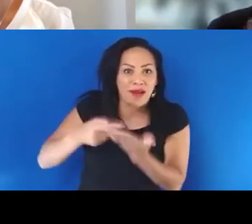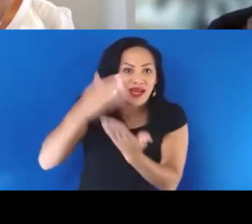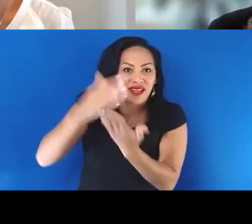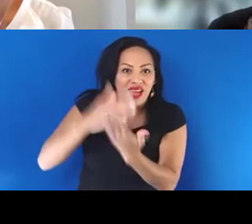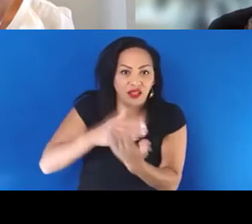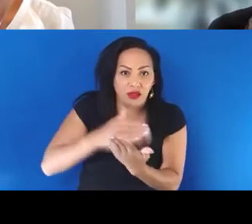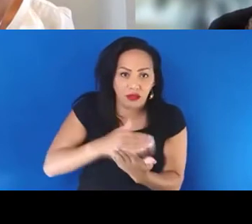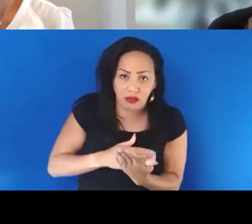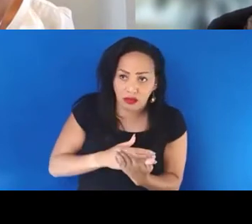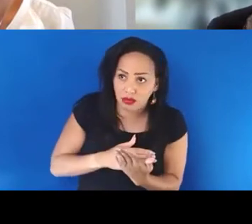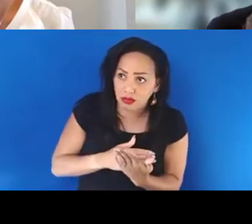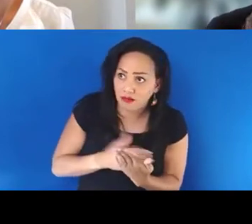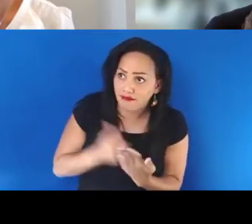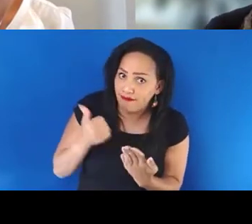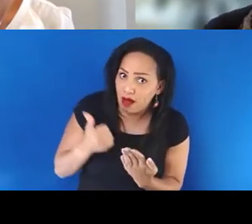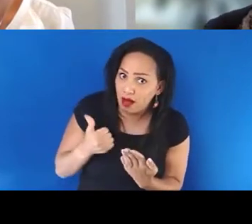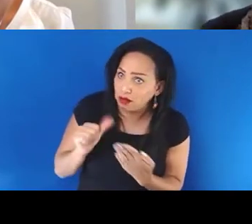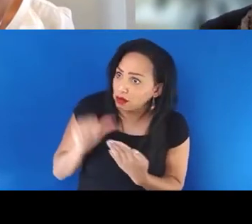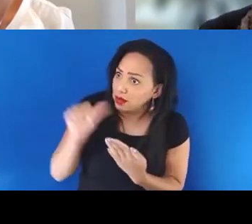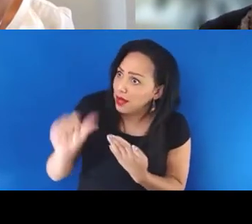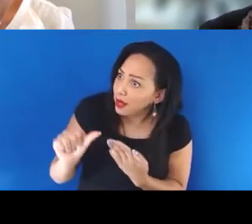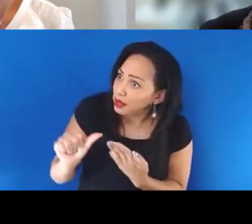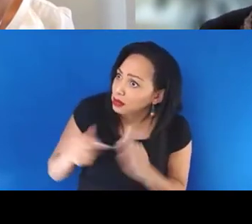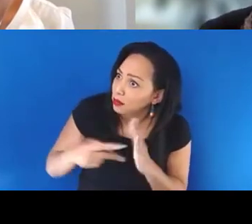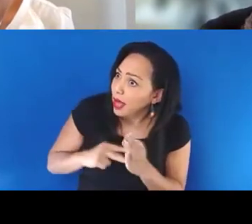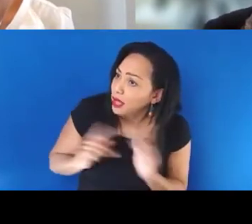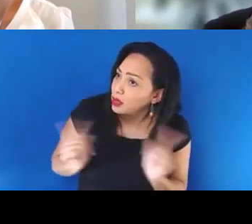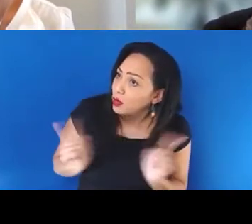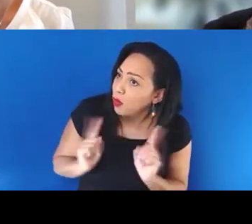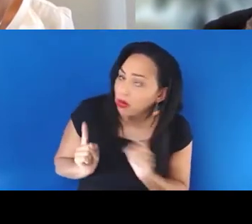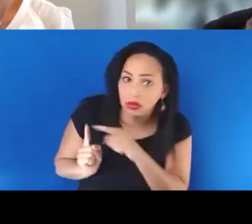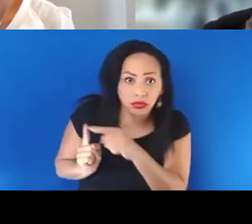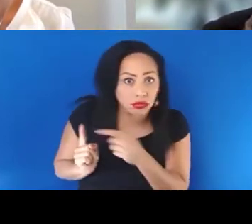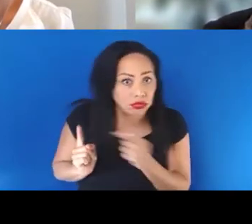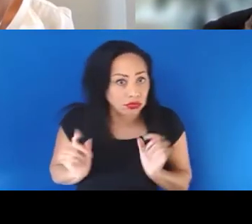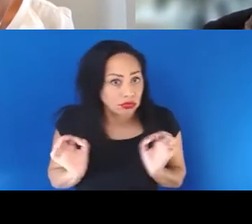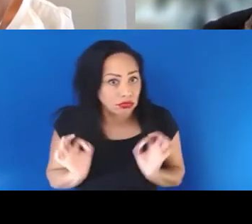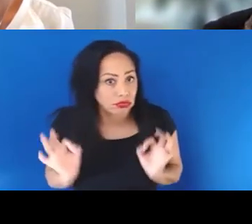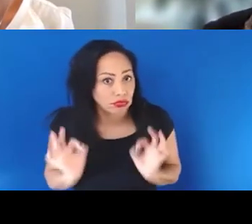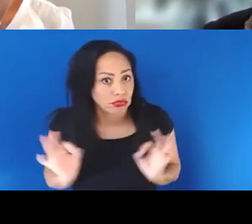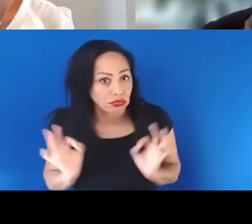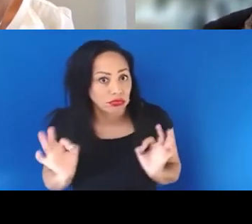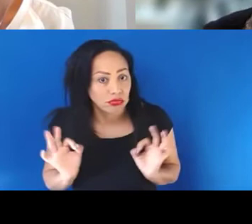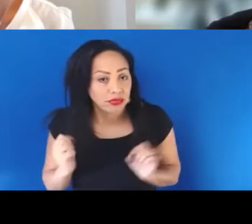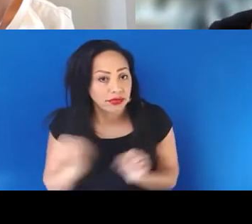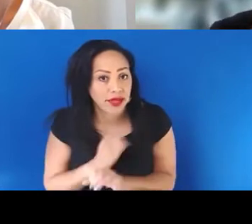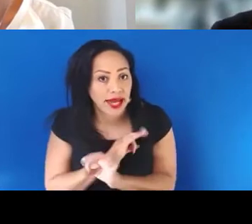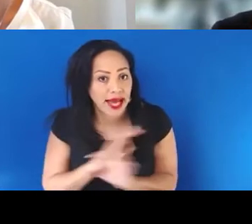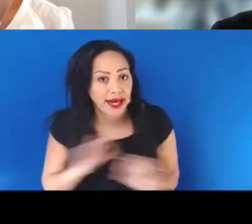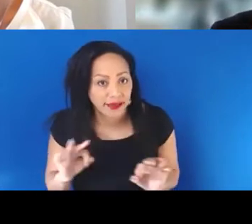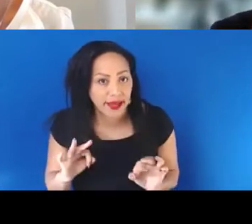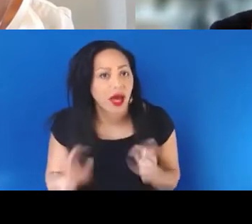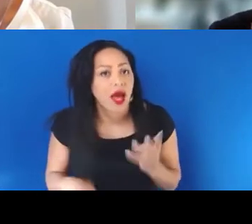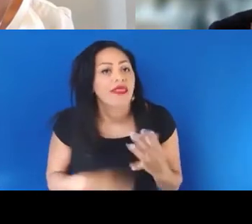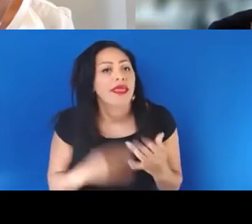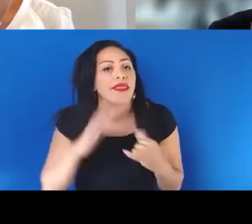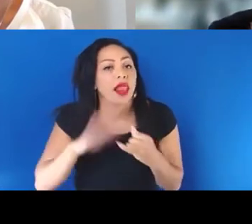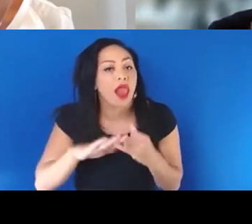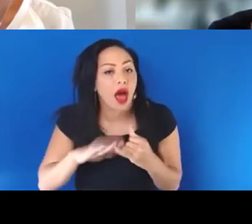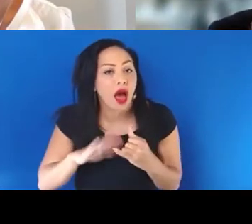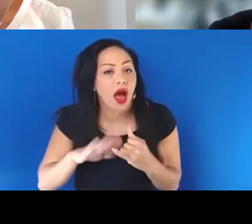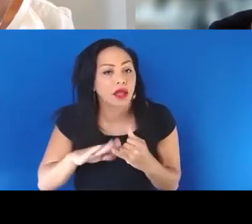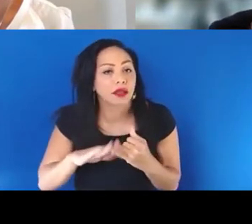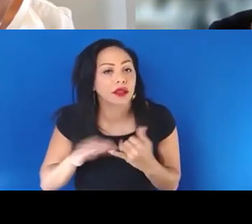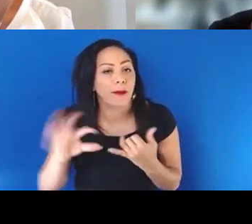made an actual concrete plan to address the racism that's in the sector. And then the last one is, you know,